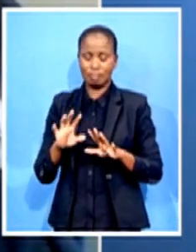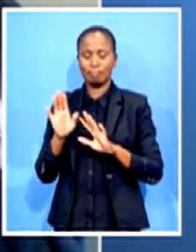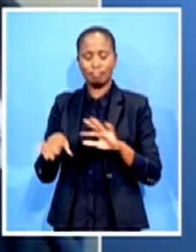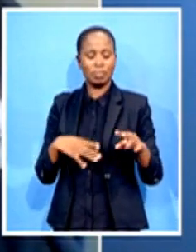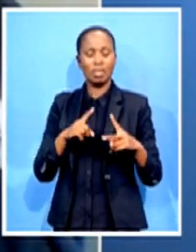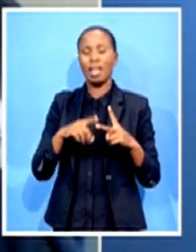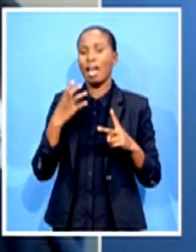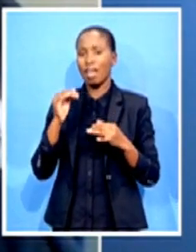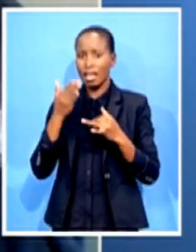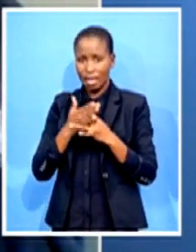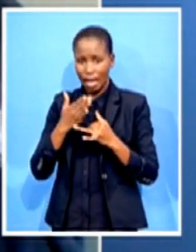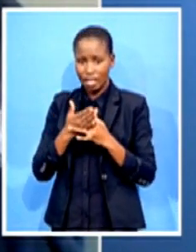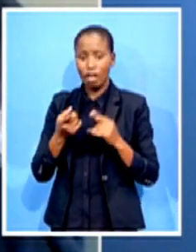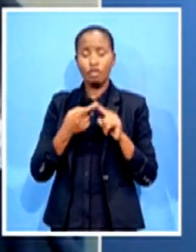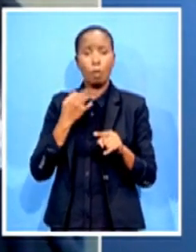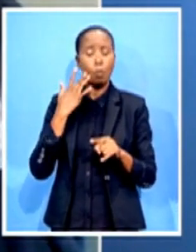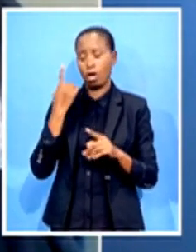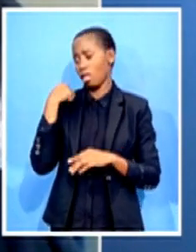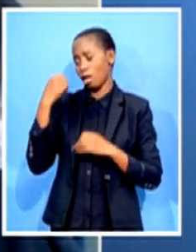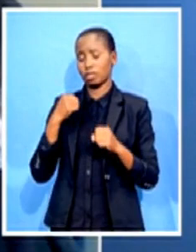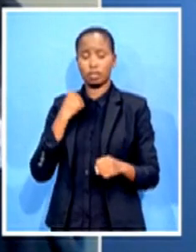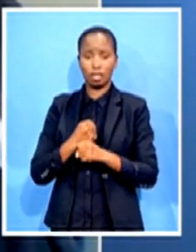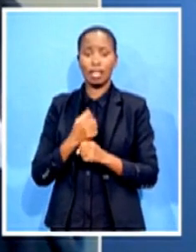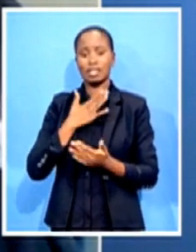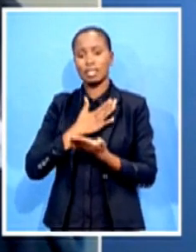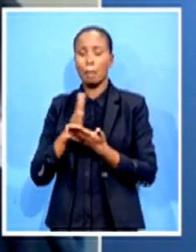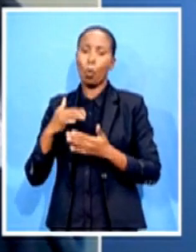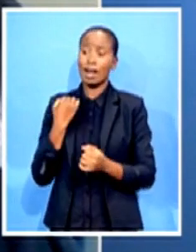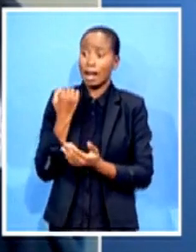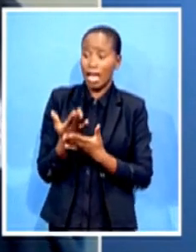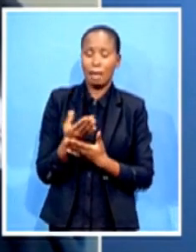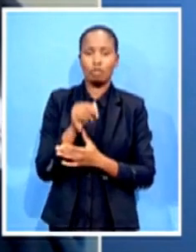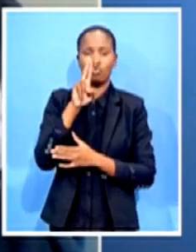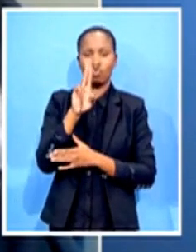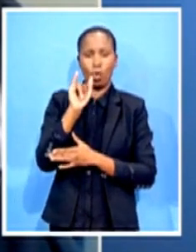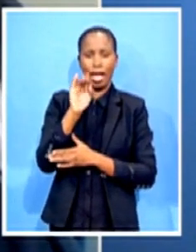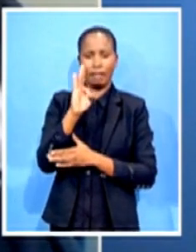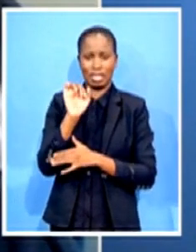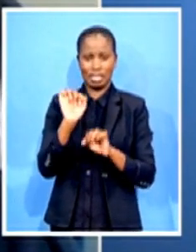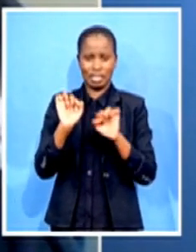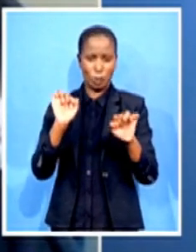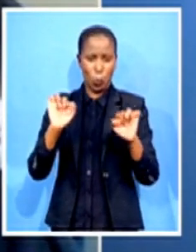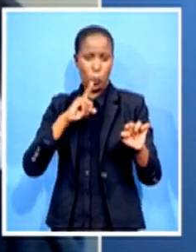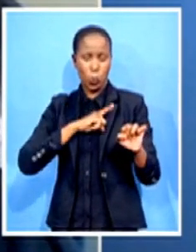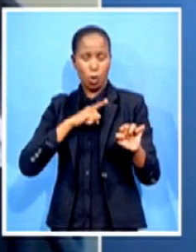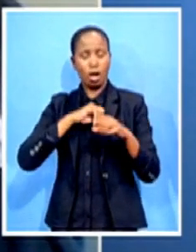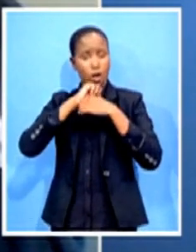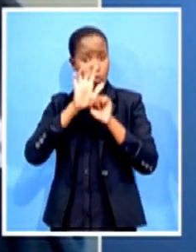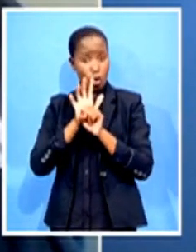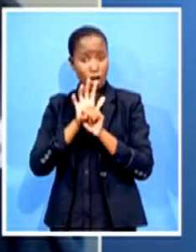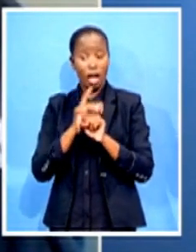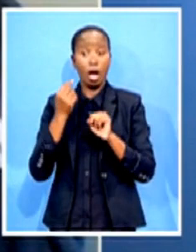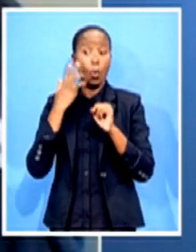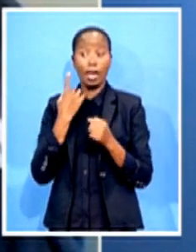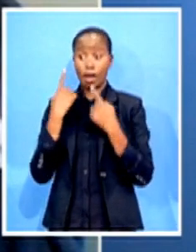that wanted to claim their UIFs due to COVID, and only to find that they were not even registered. So